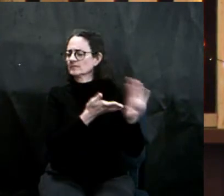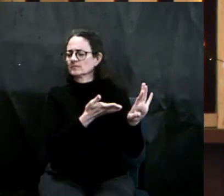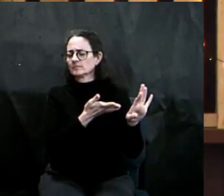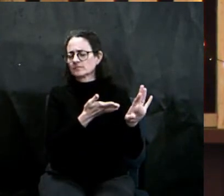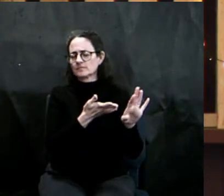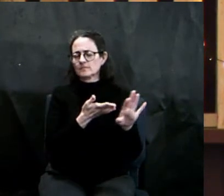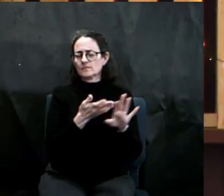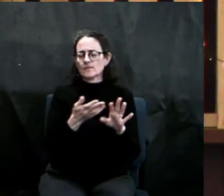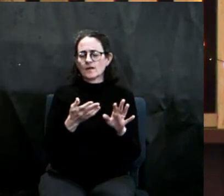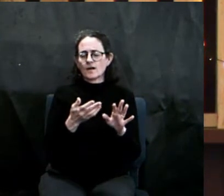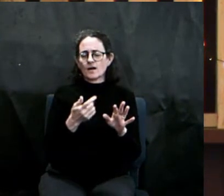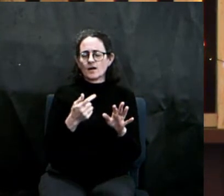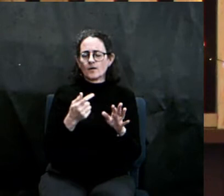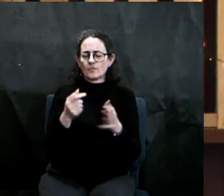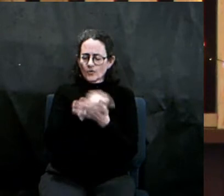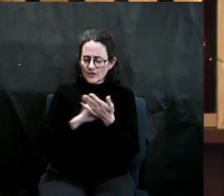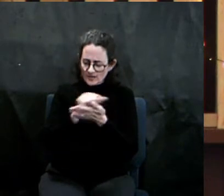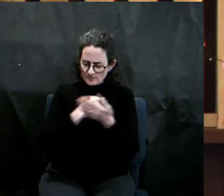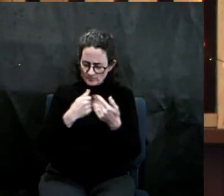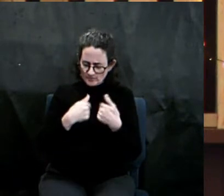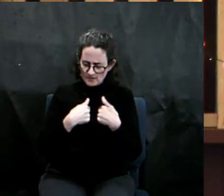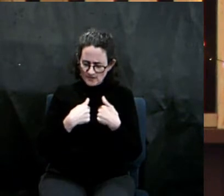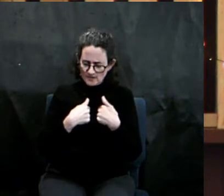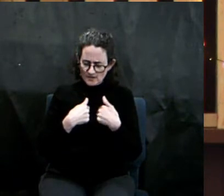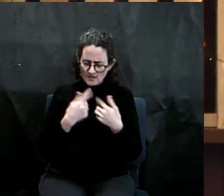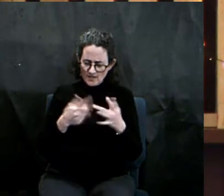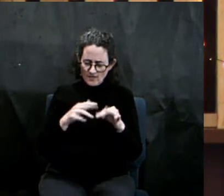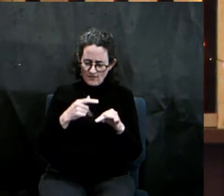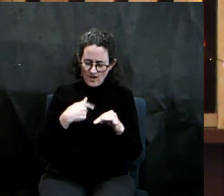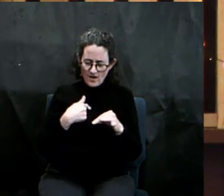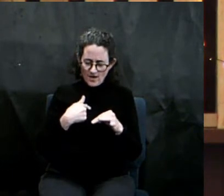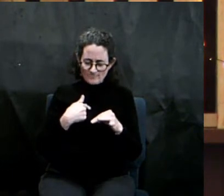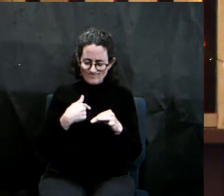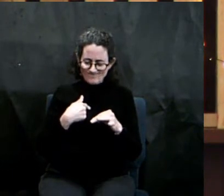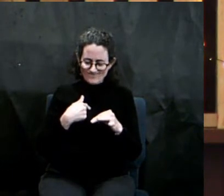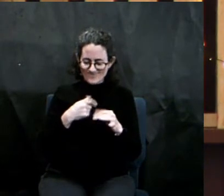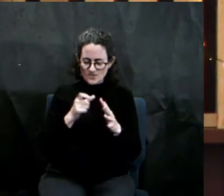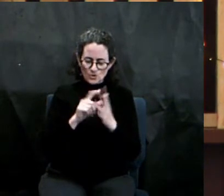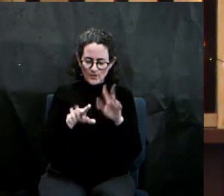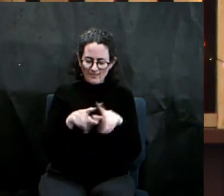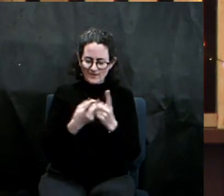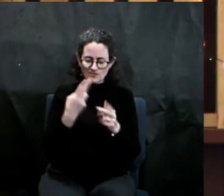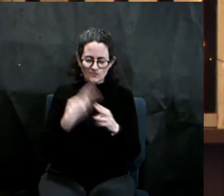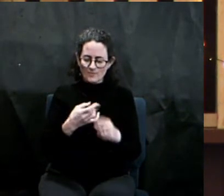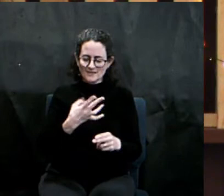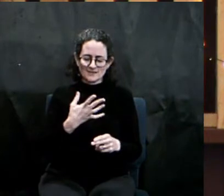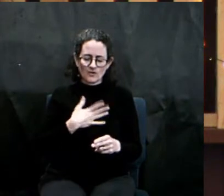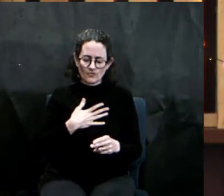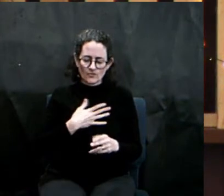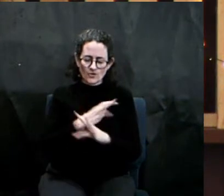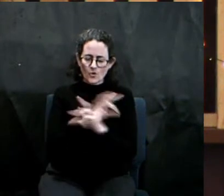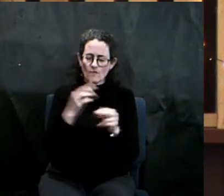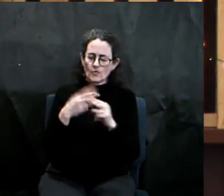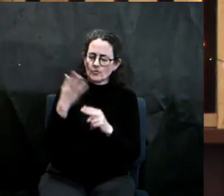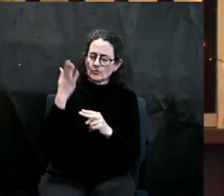Forgive us, Lord, when we have taken our role as your image bearers to serve our own ends and not yours. Forgive us